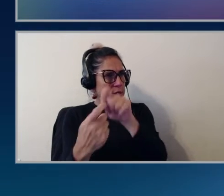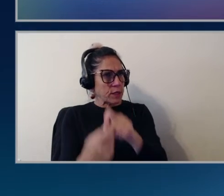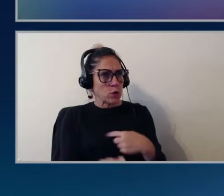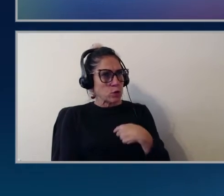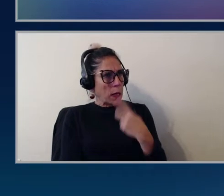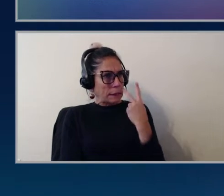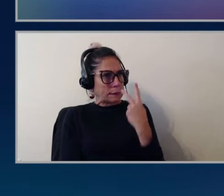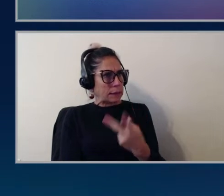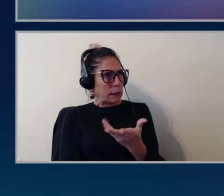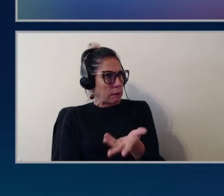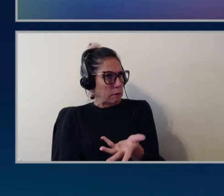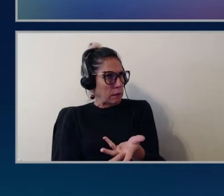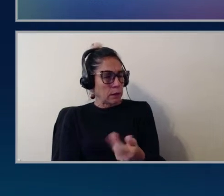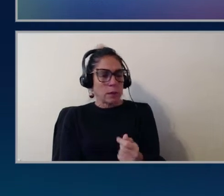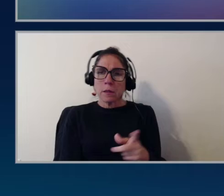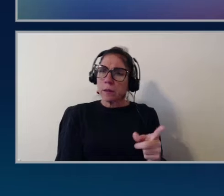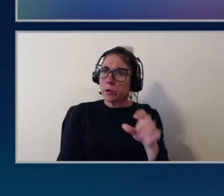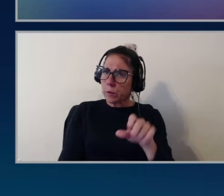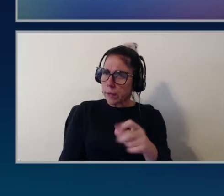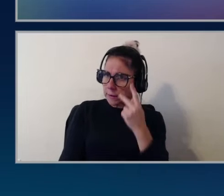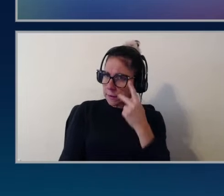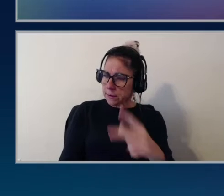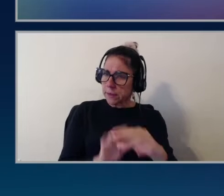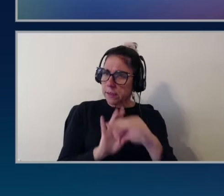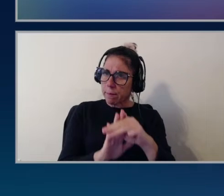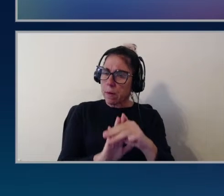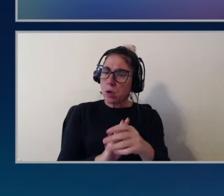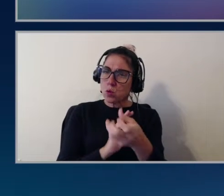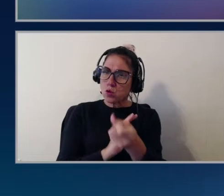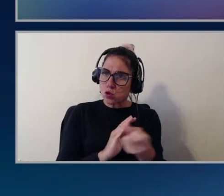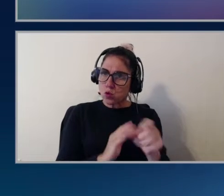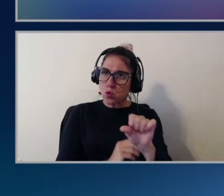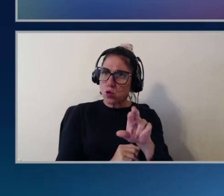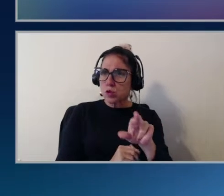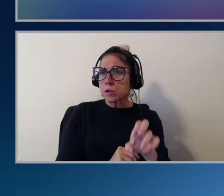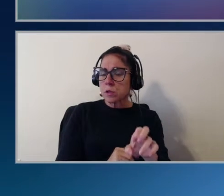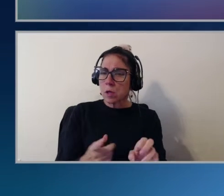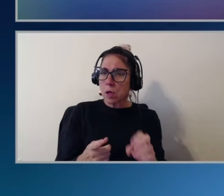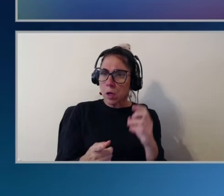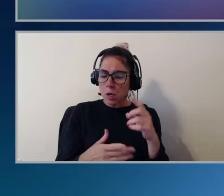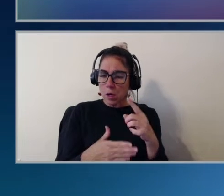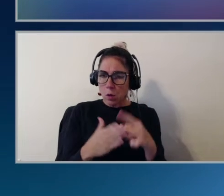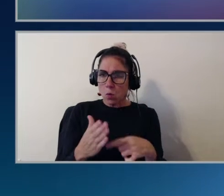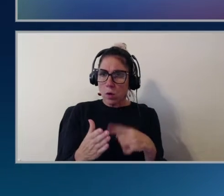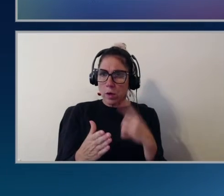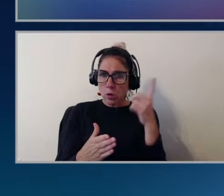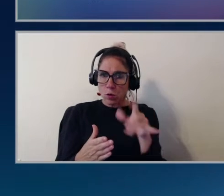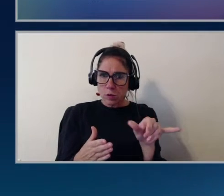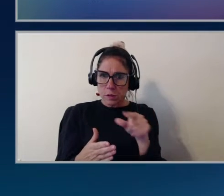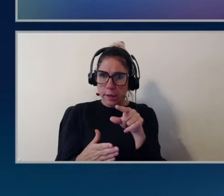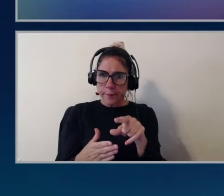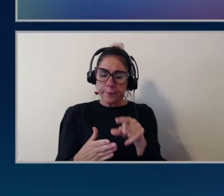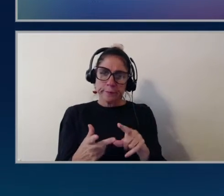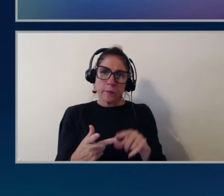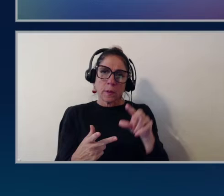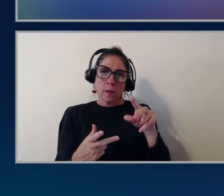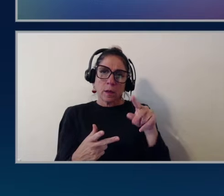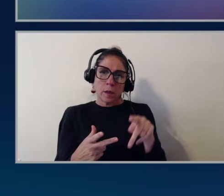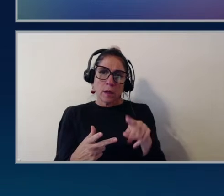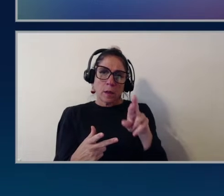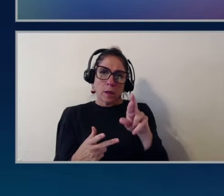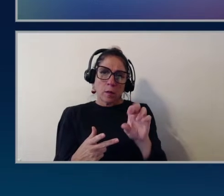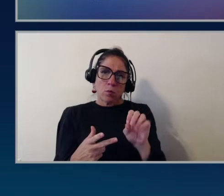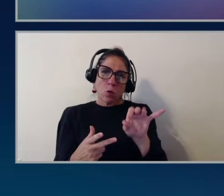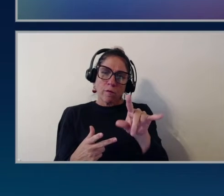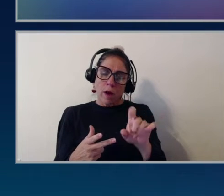job? You can see the model source, what was the source of the model, log file, which is available if you want to check what's